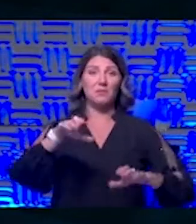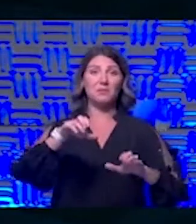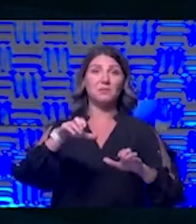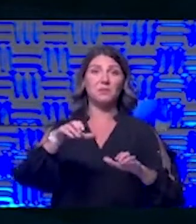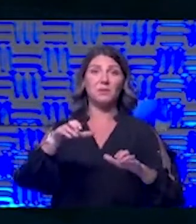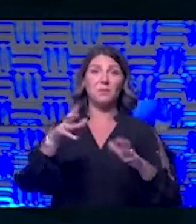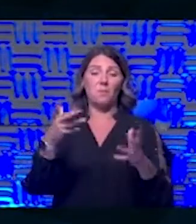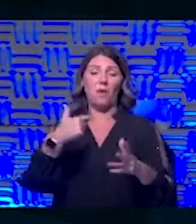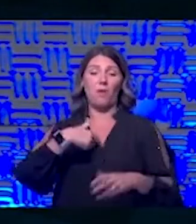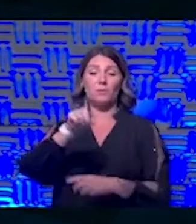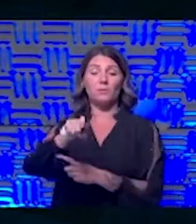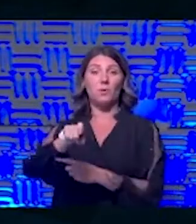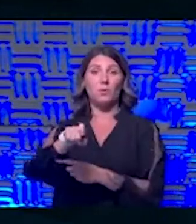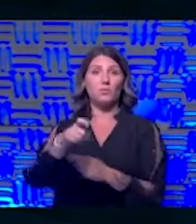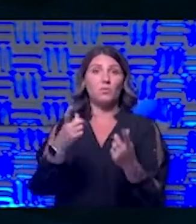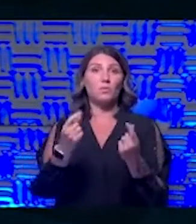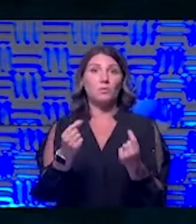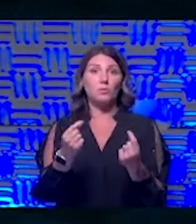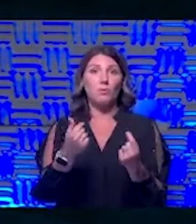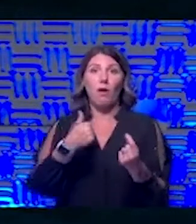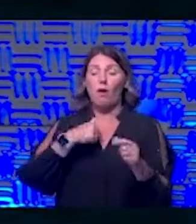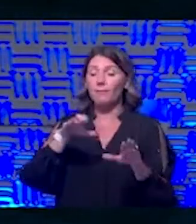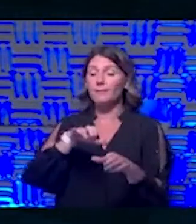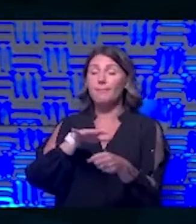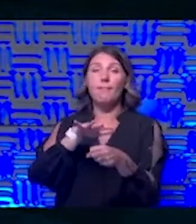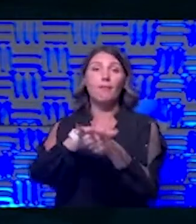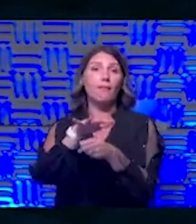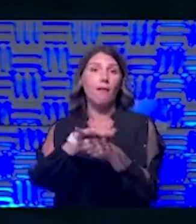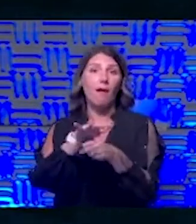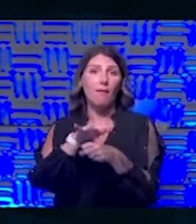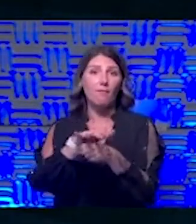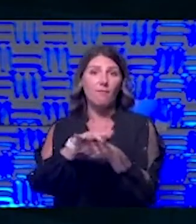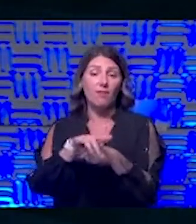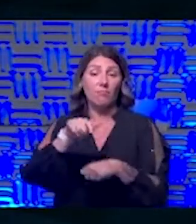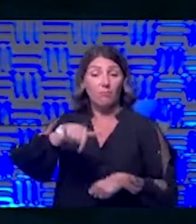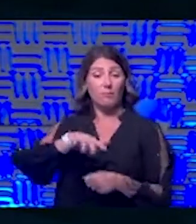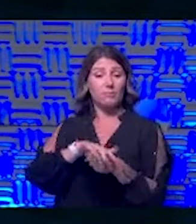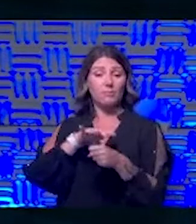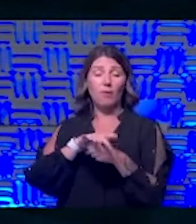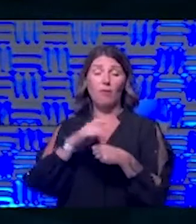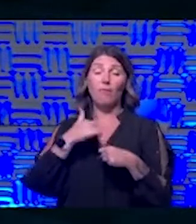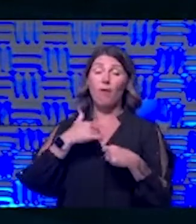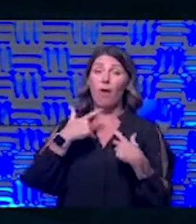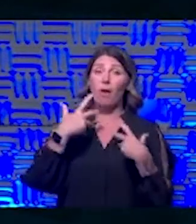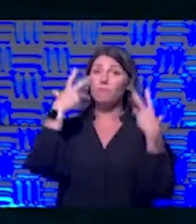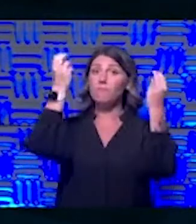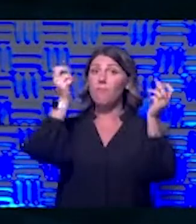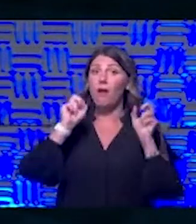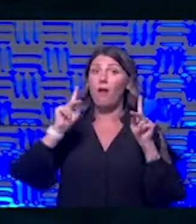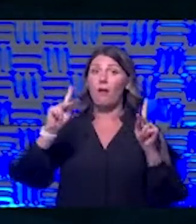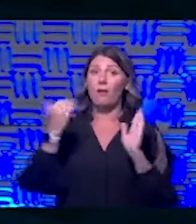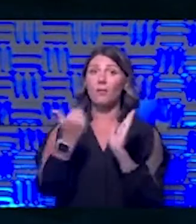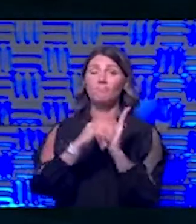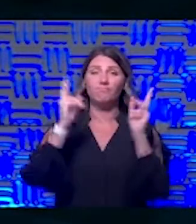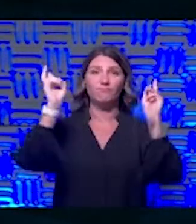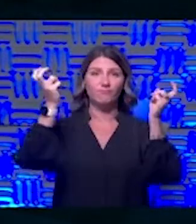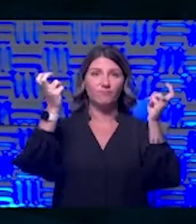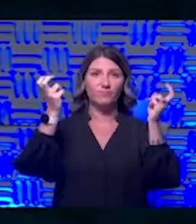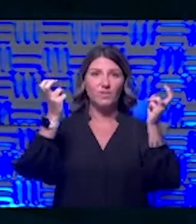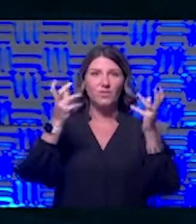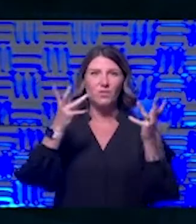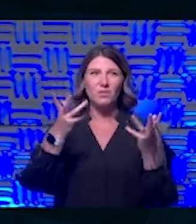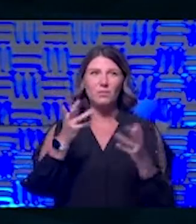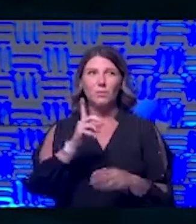to do. I did enough, and this is enough, and I'm going back out. And so it's like there's just this